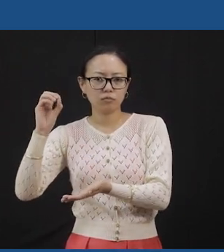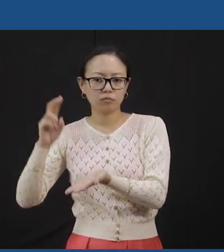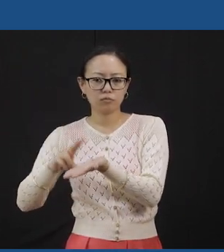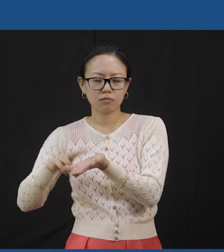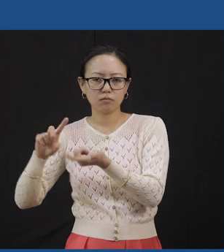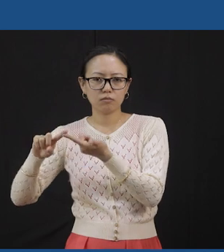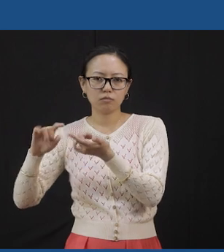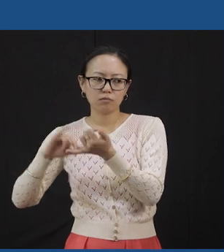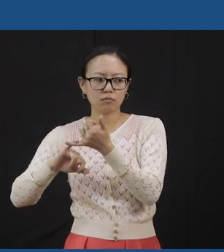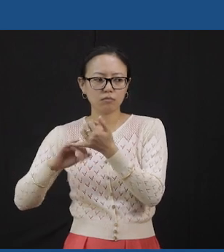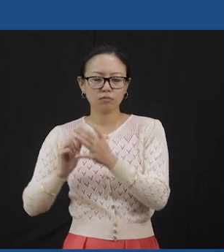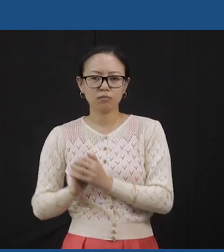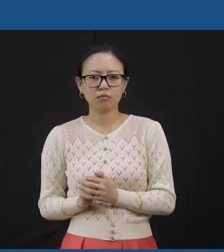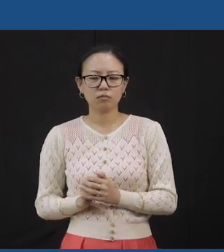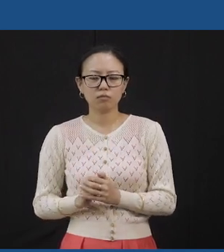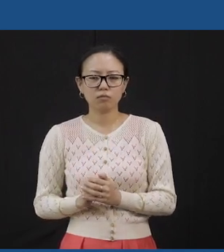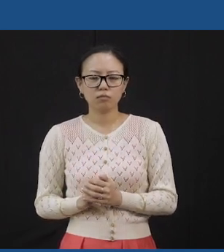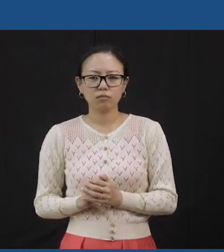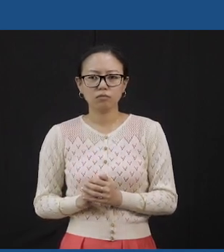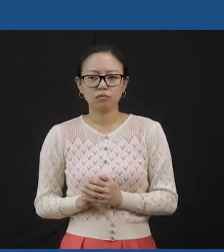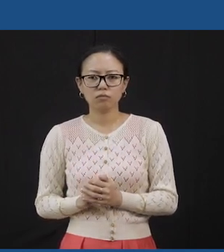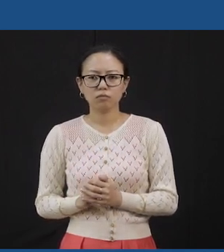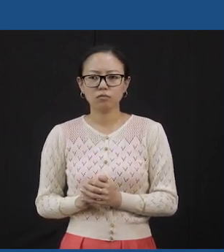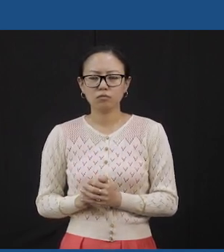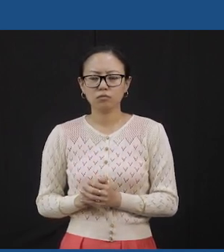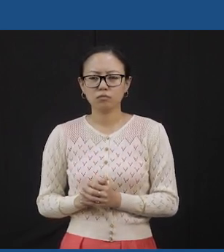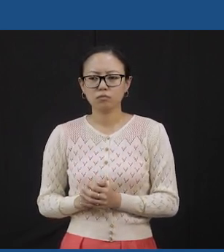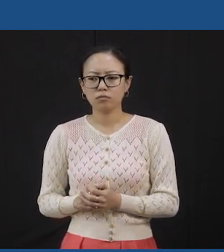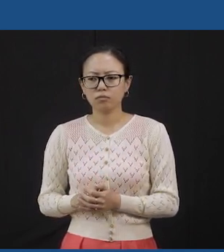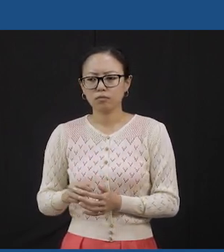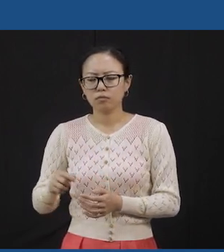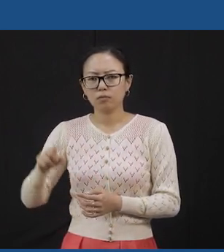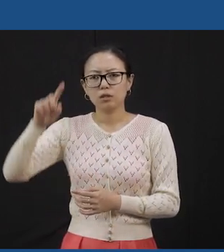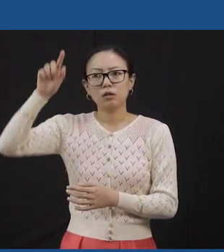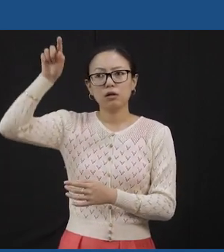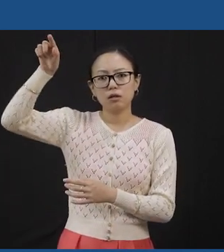done in both ways. It can be upward or it can be downward.